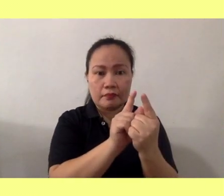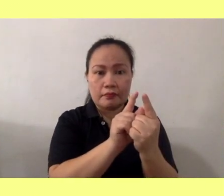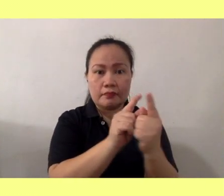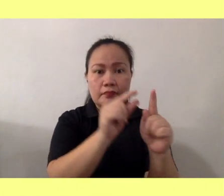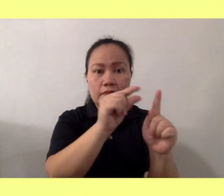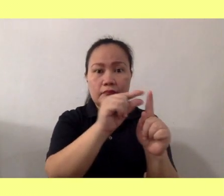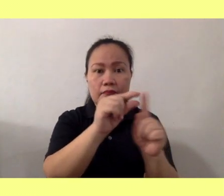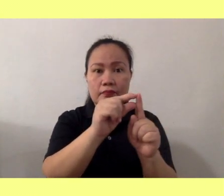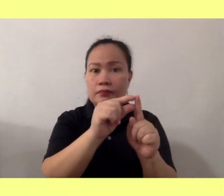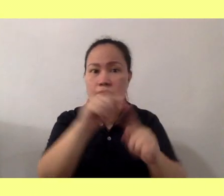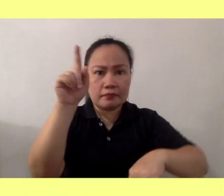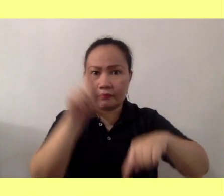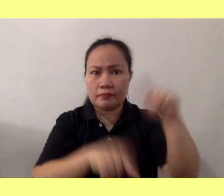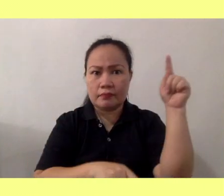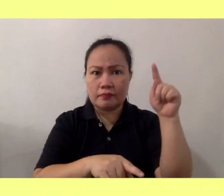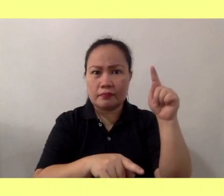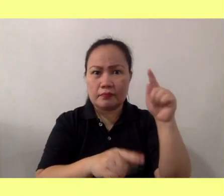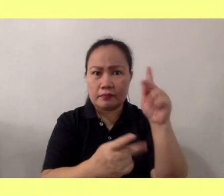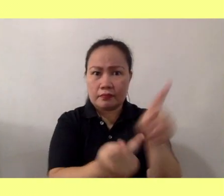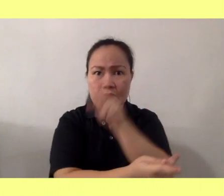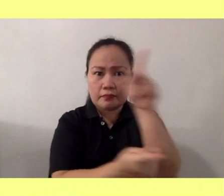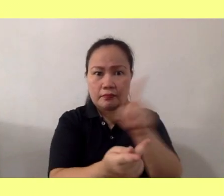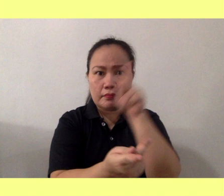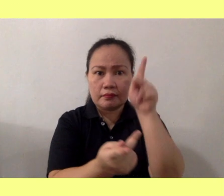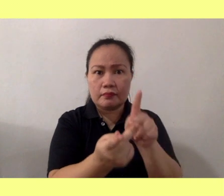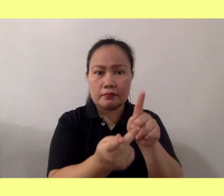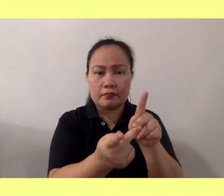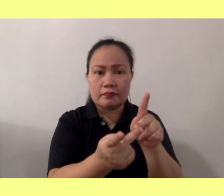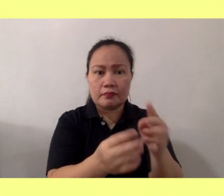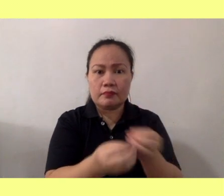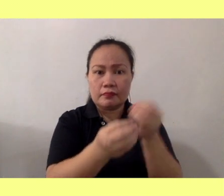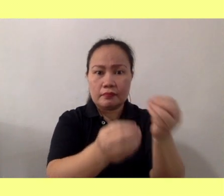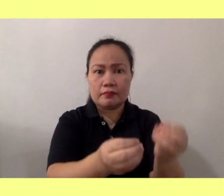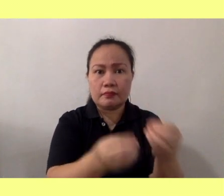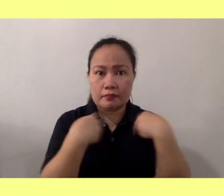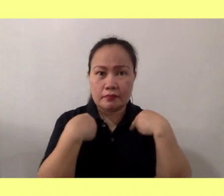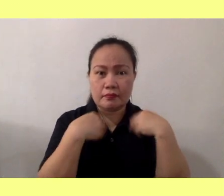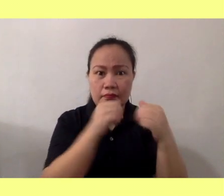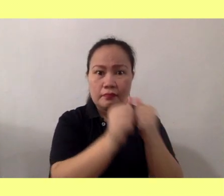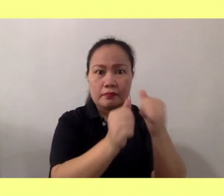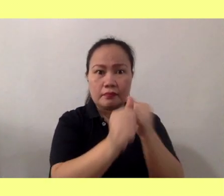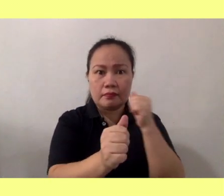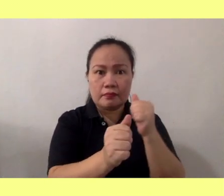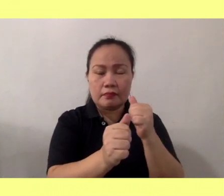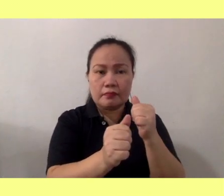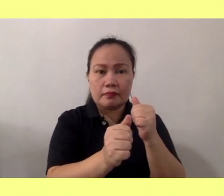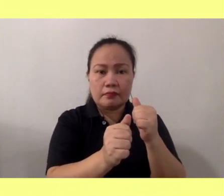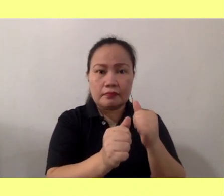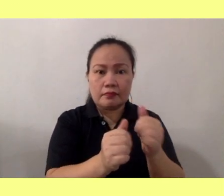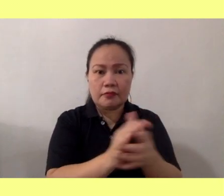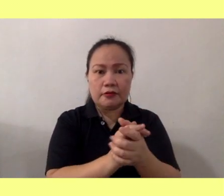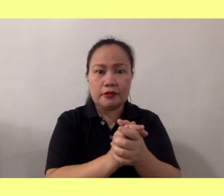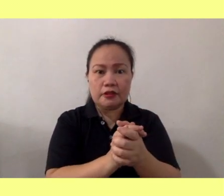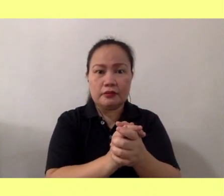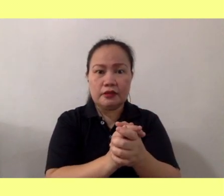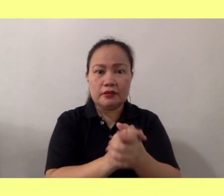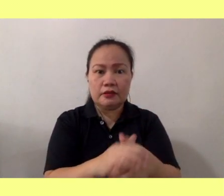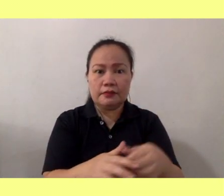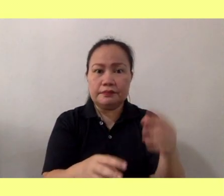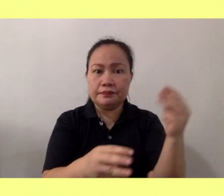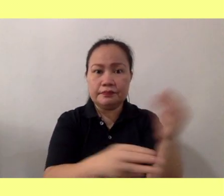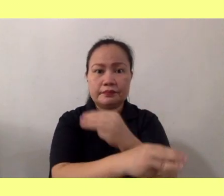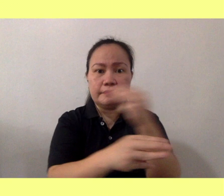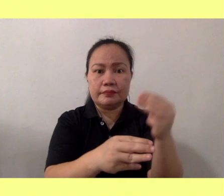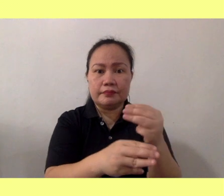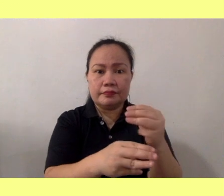be precisely defined. In modern mathematics, we do accept certain undefined terms by description.